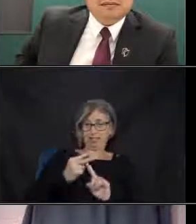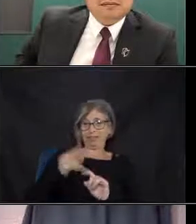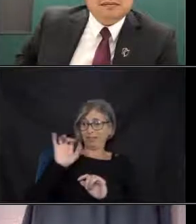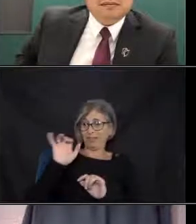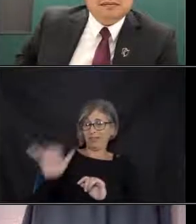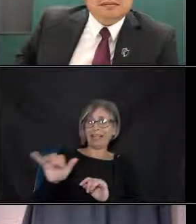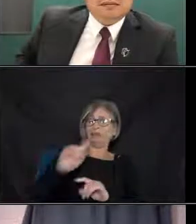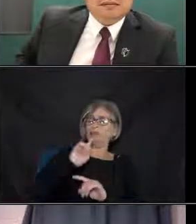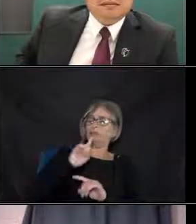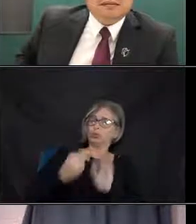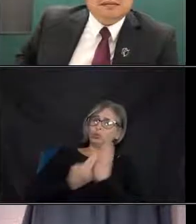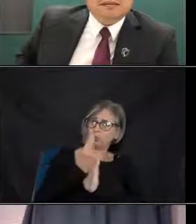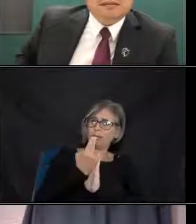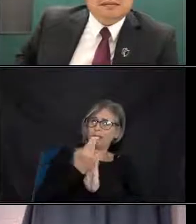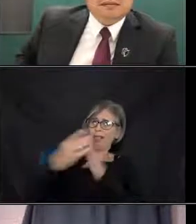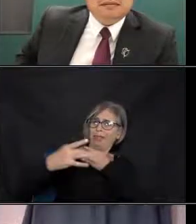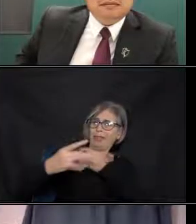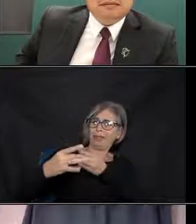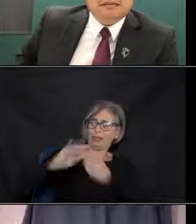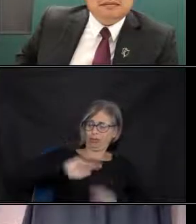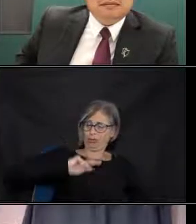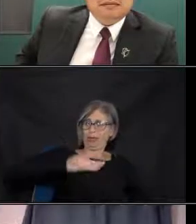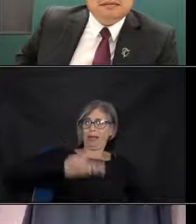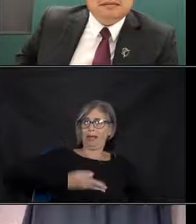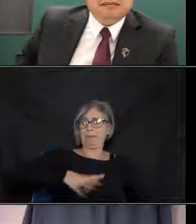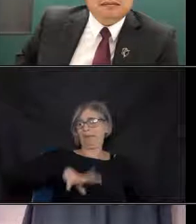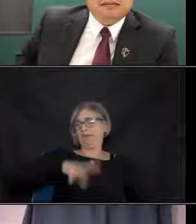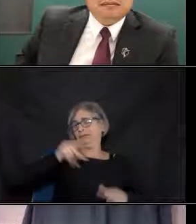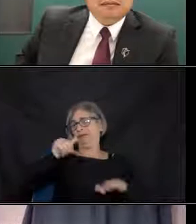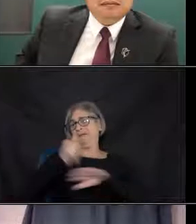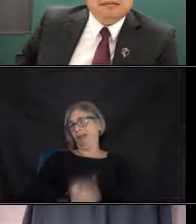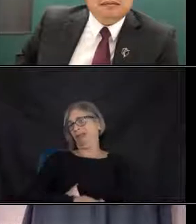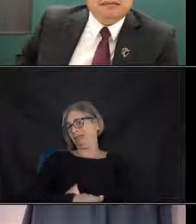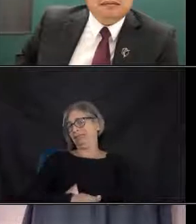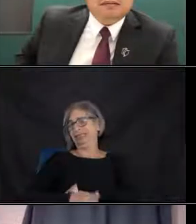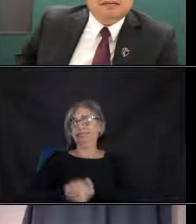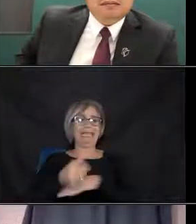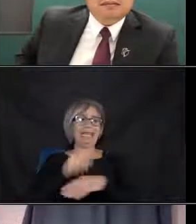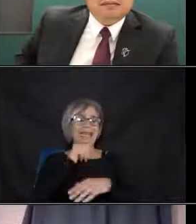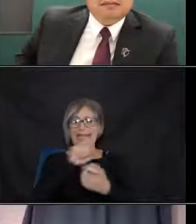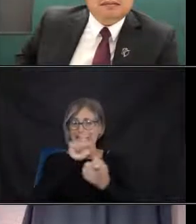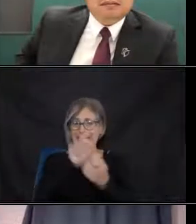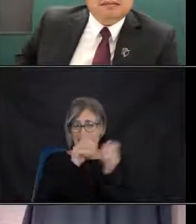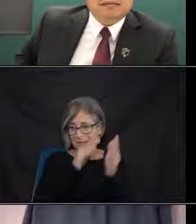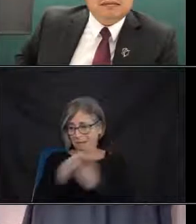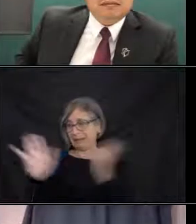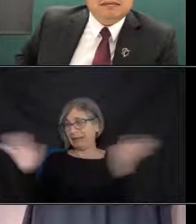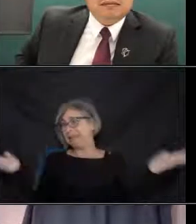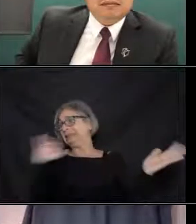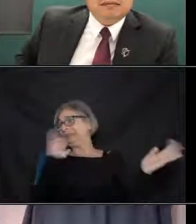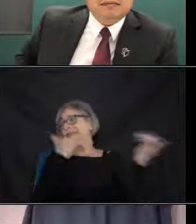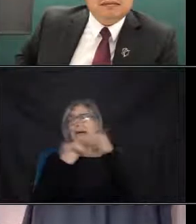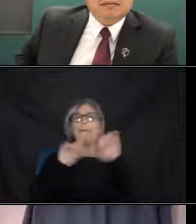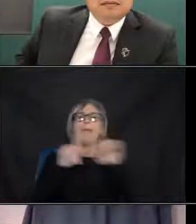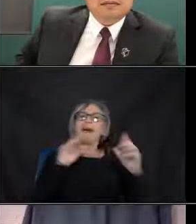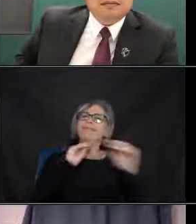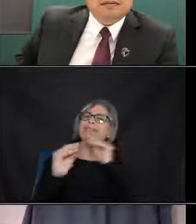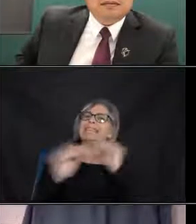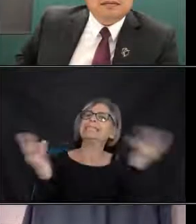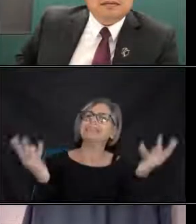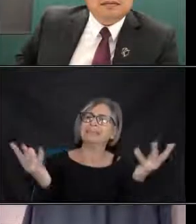you're willing to admit fault and you're willing to admit when things don't go the way you exactly planned, but you can implement a plan to fix it